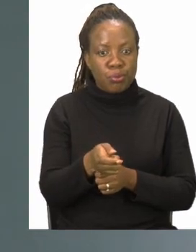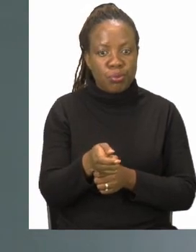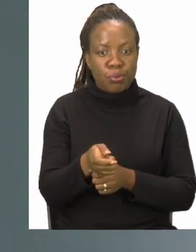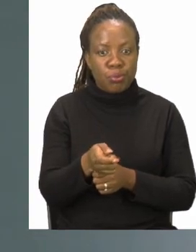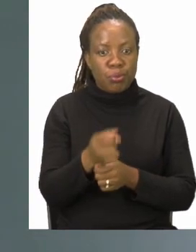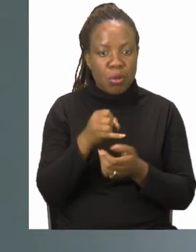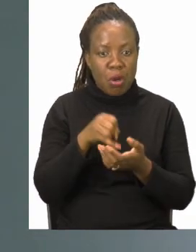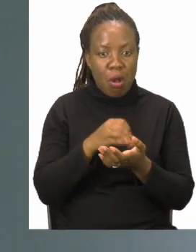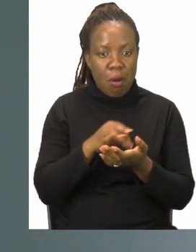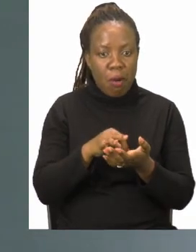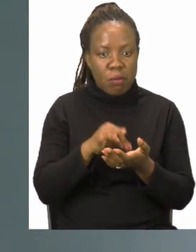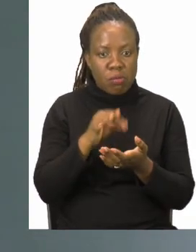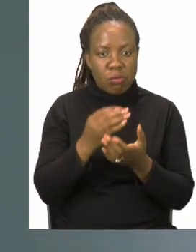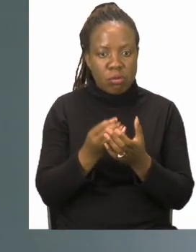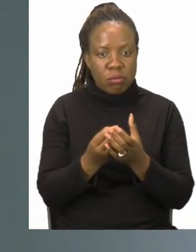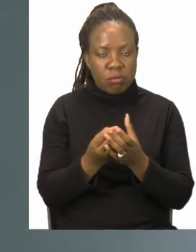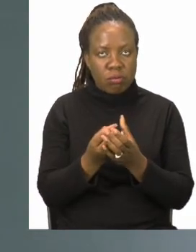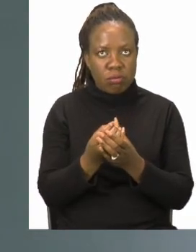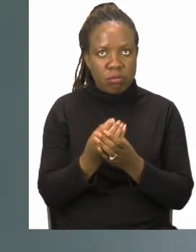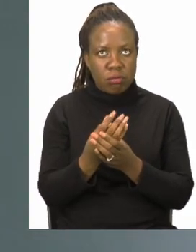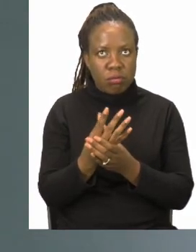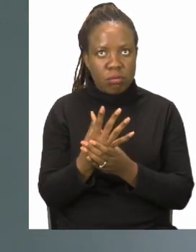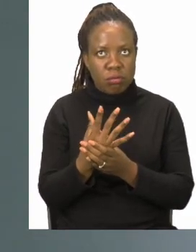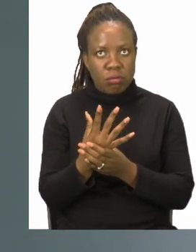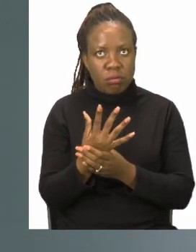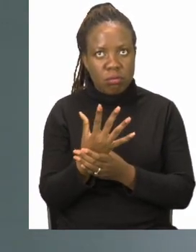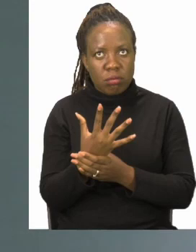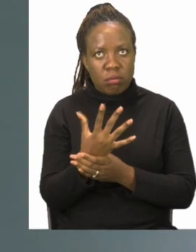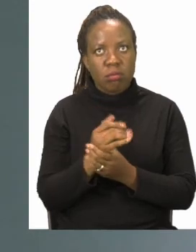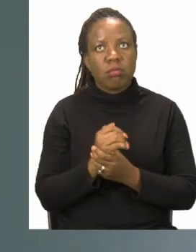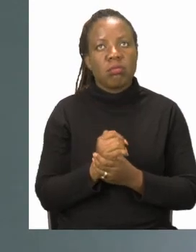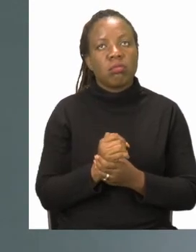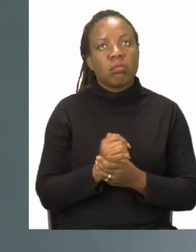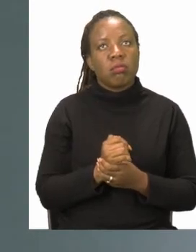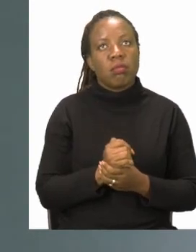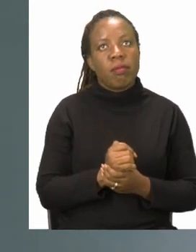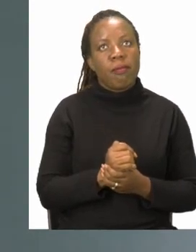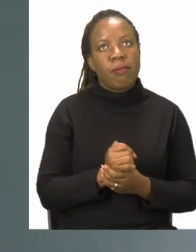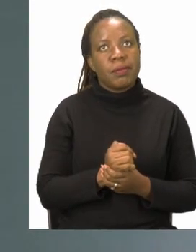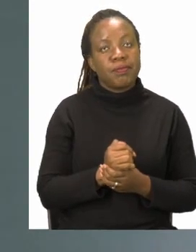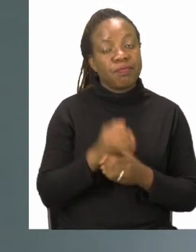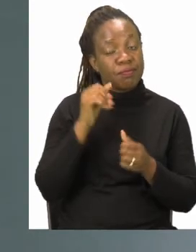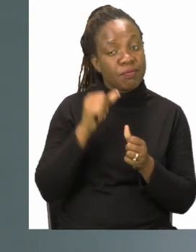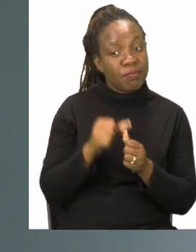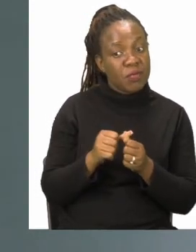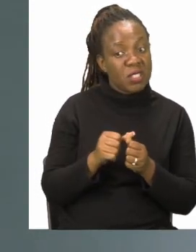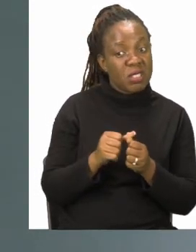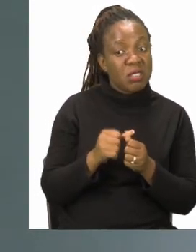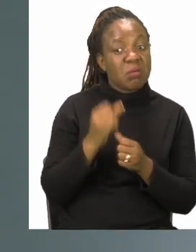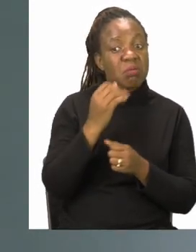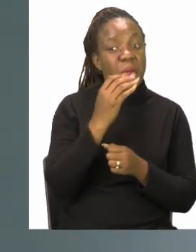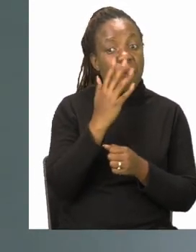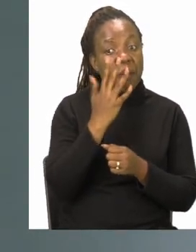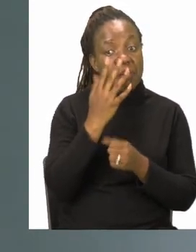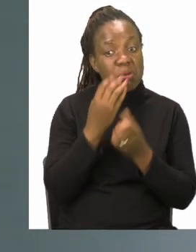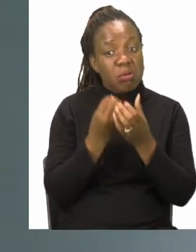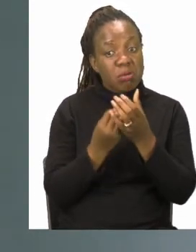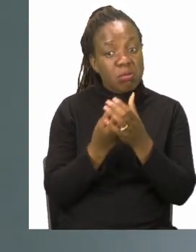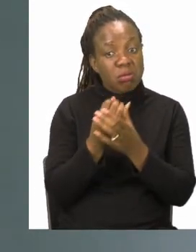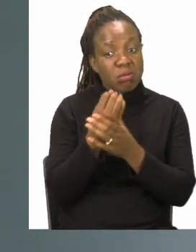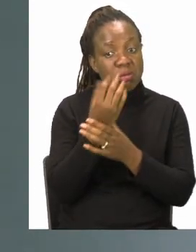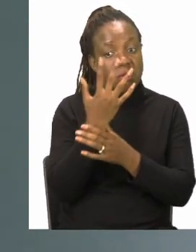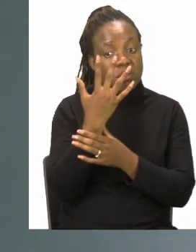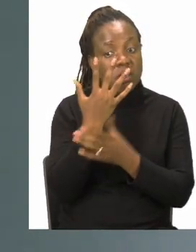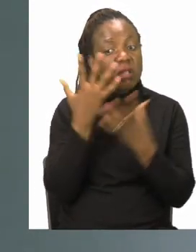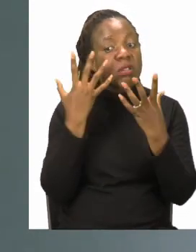it grows. Remember everyone that in order for your plants to grow, you also